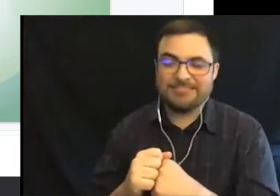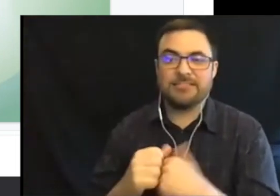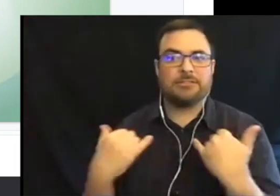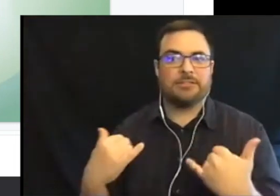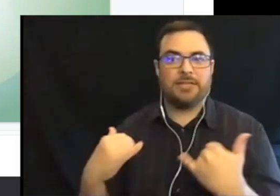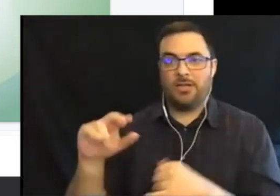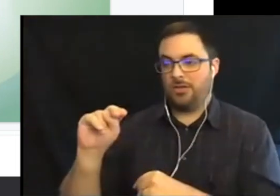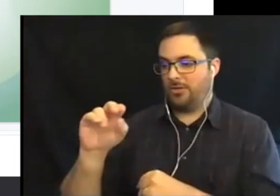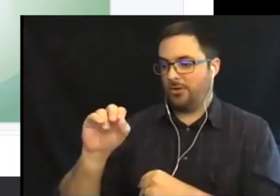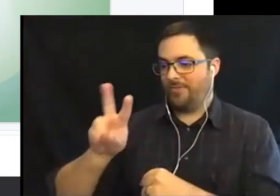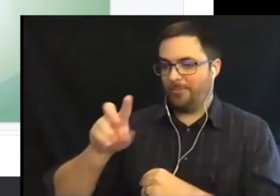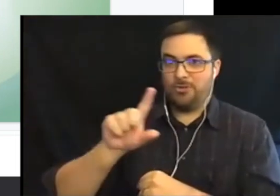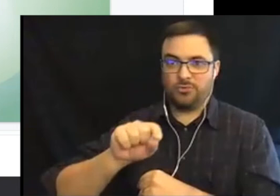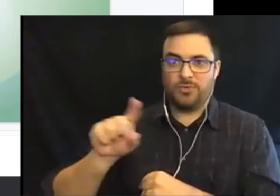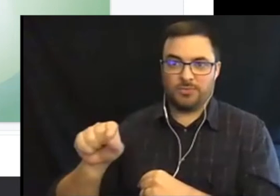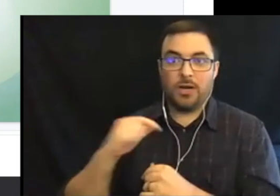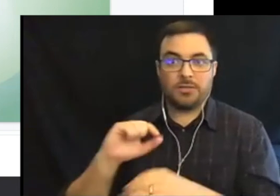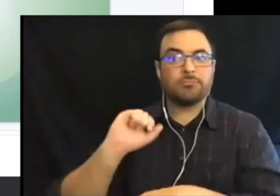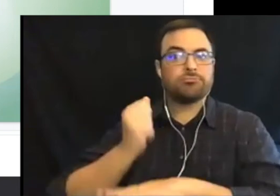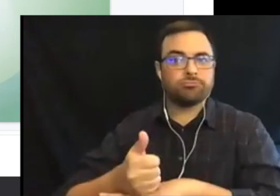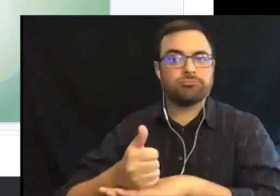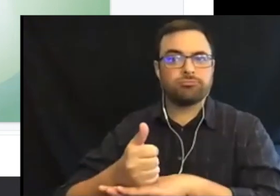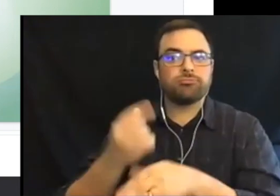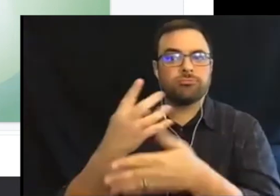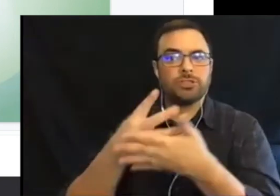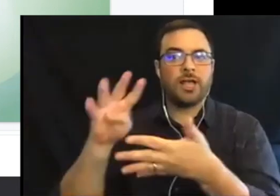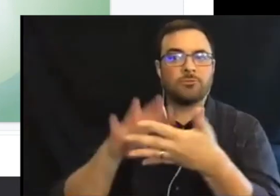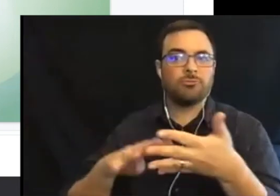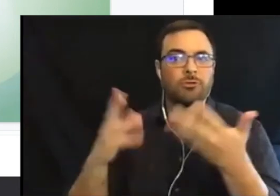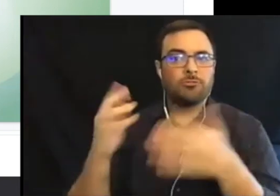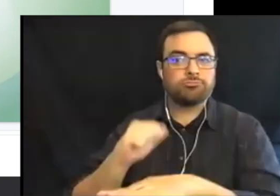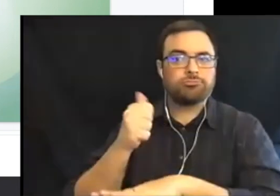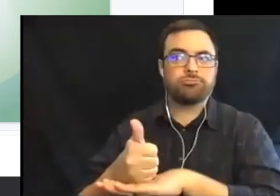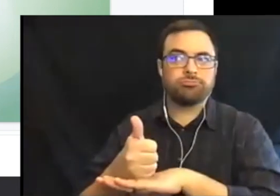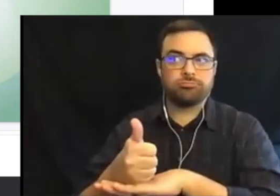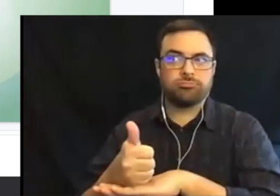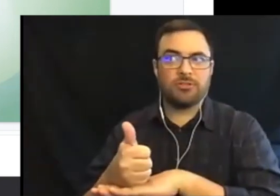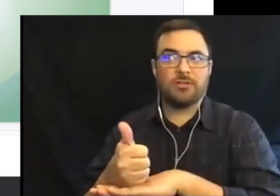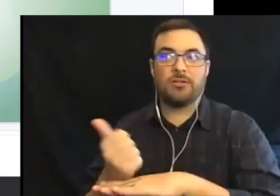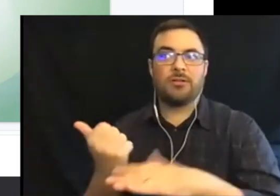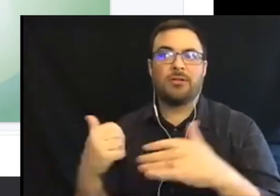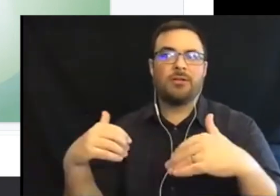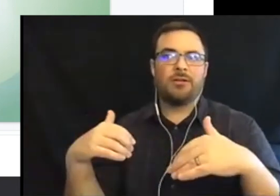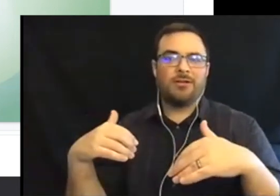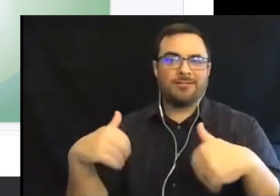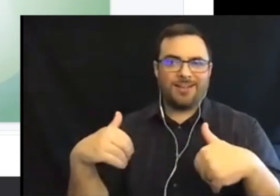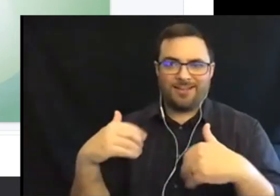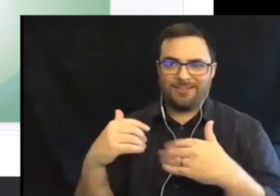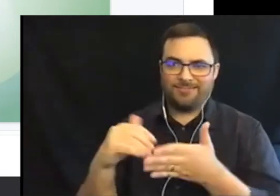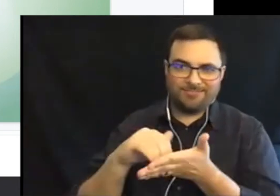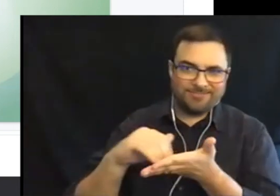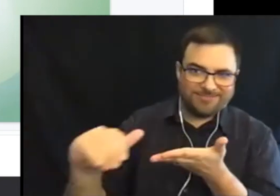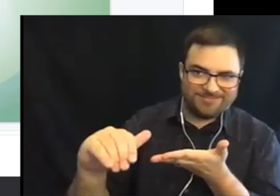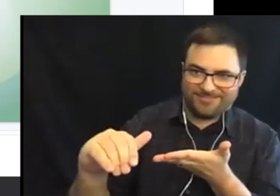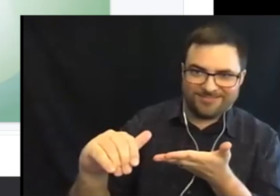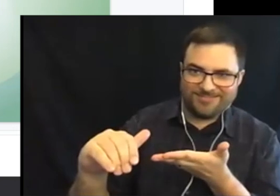November 2020, they are scheduled to happen. DPI has not gotten waivers to be